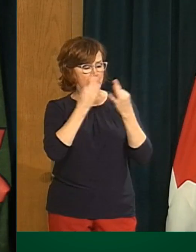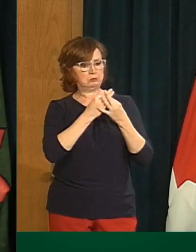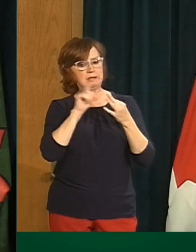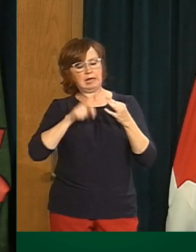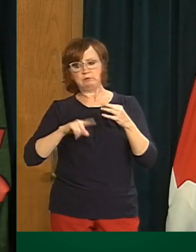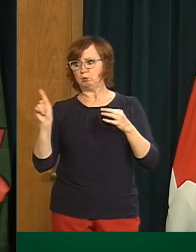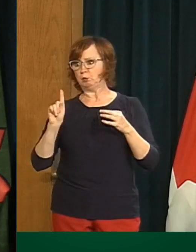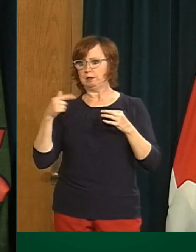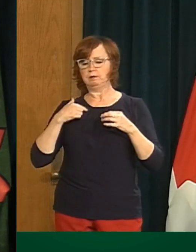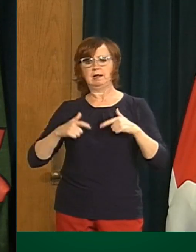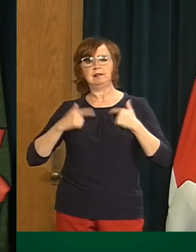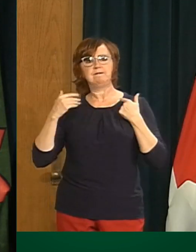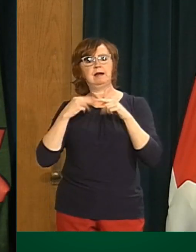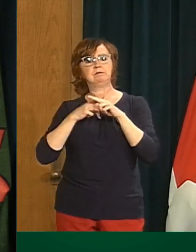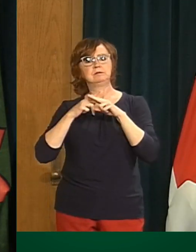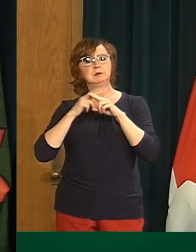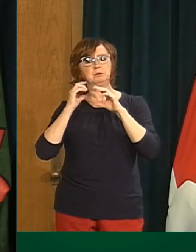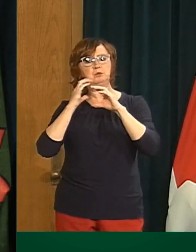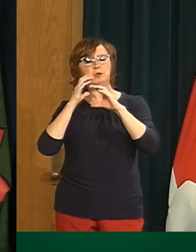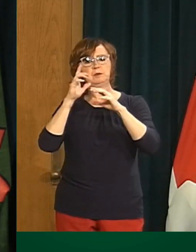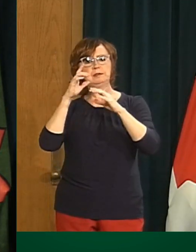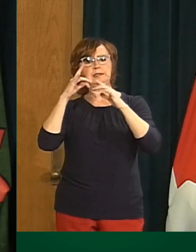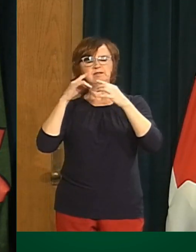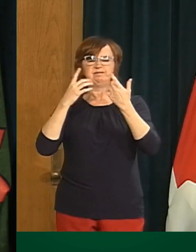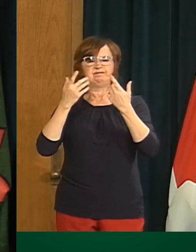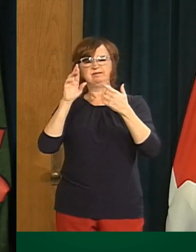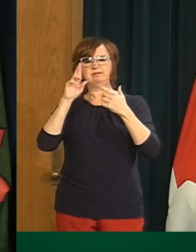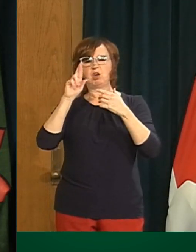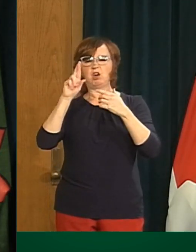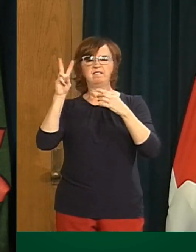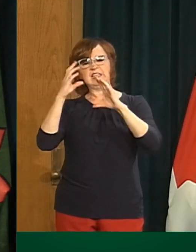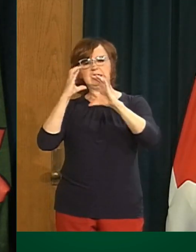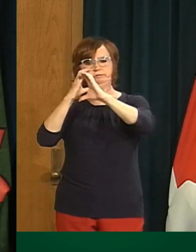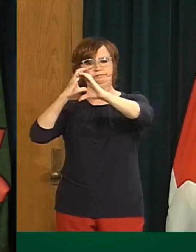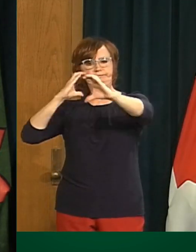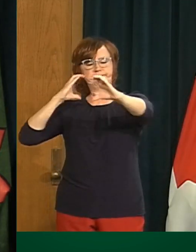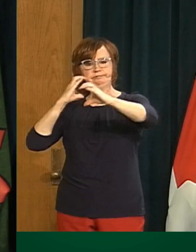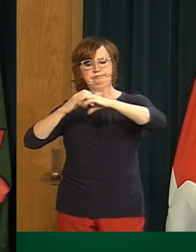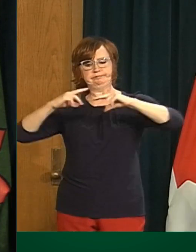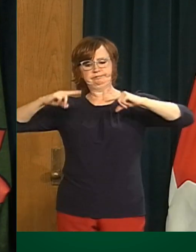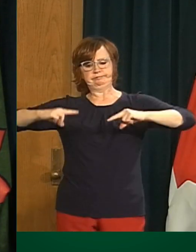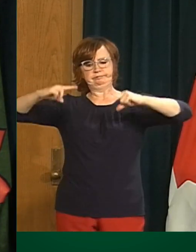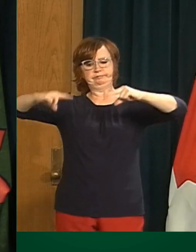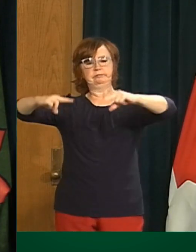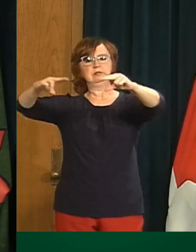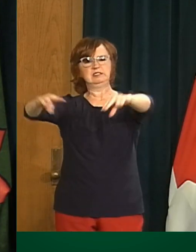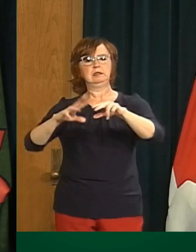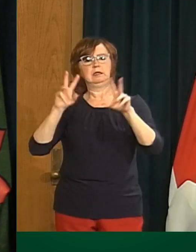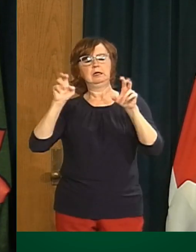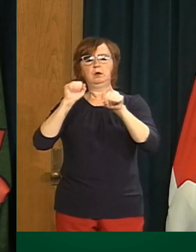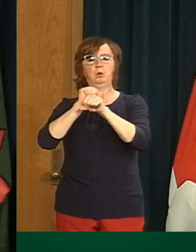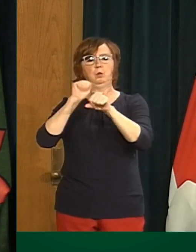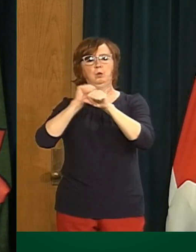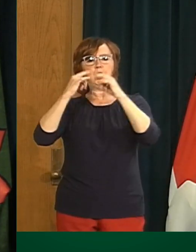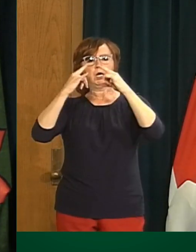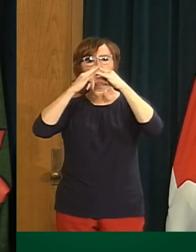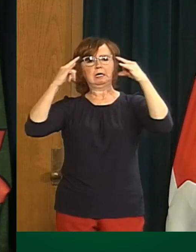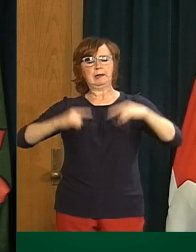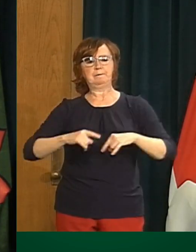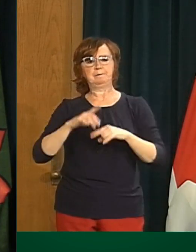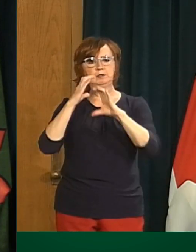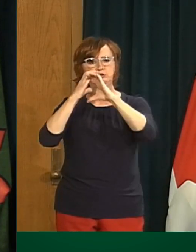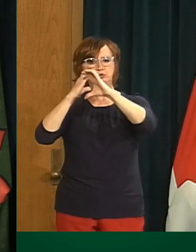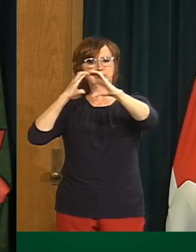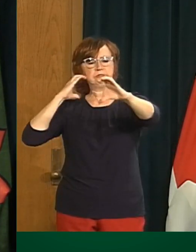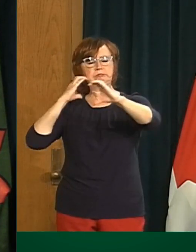for this purpose, and that the Public Safety Agency provide mobile housing units, or work camp trailers, if you will, for individuals who